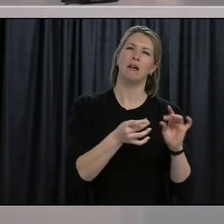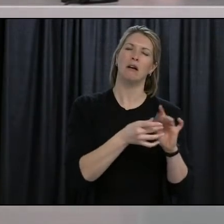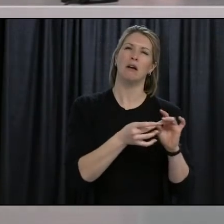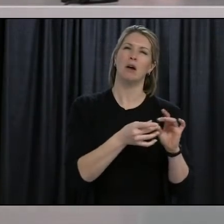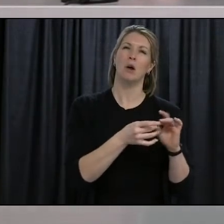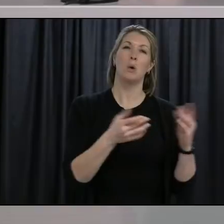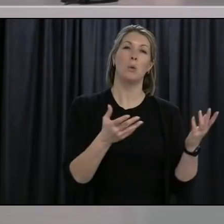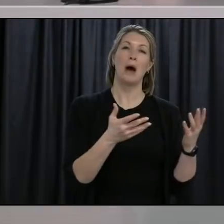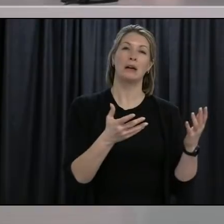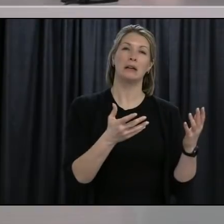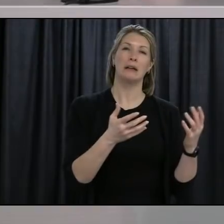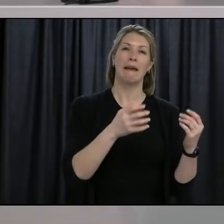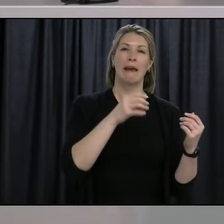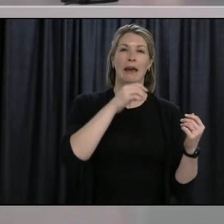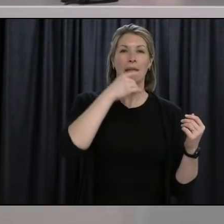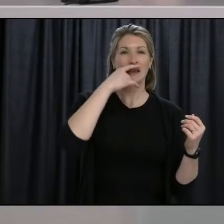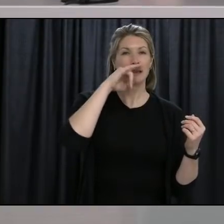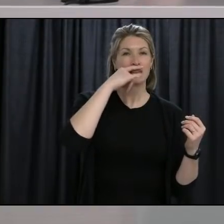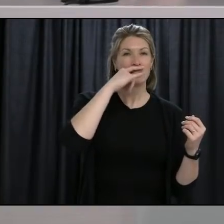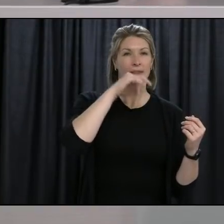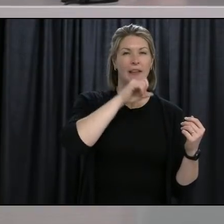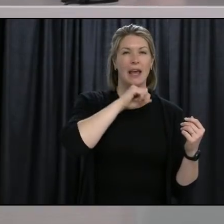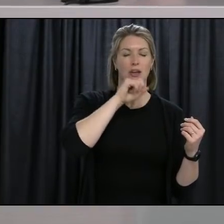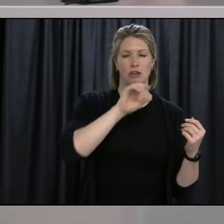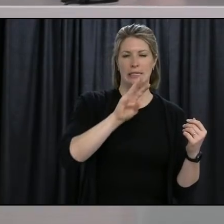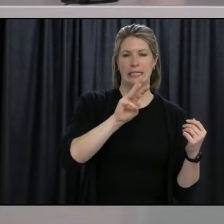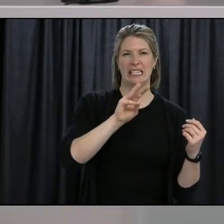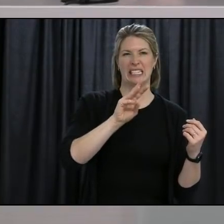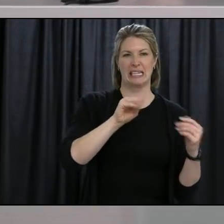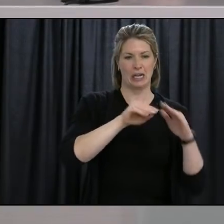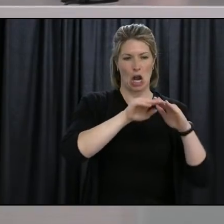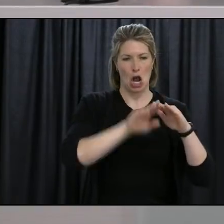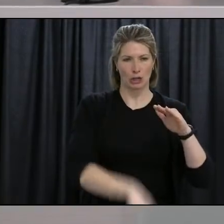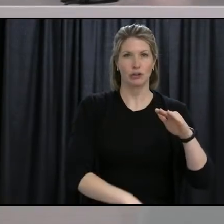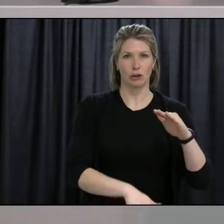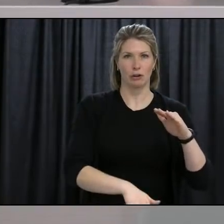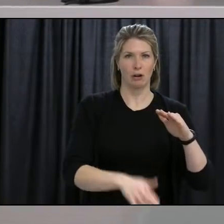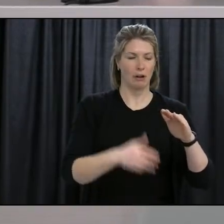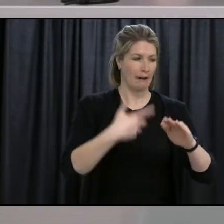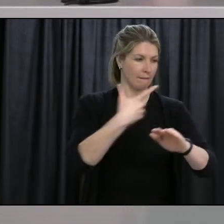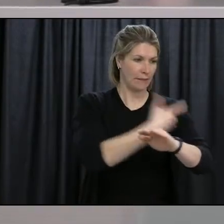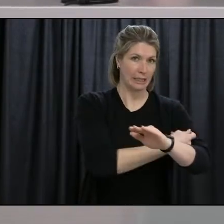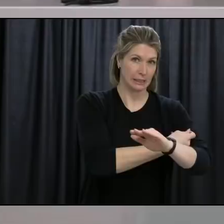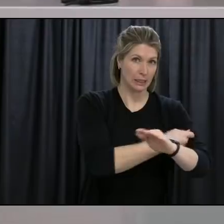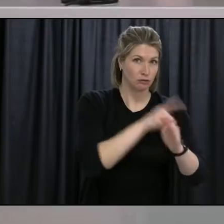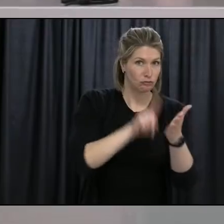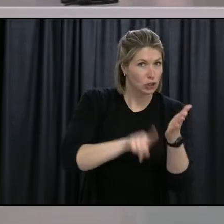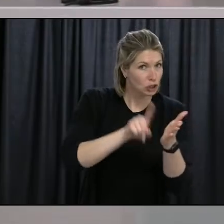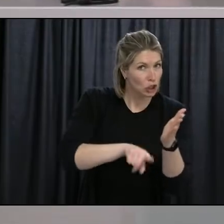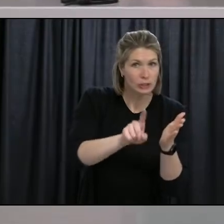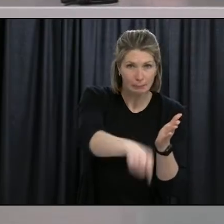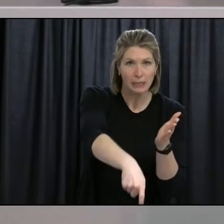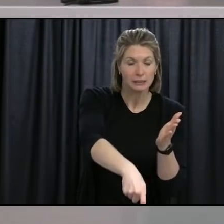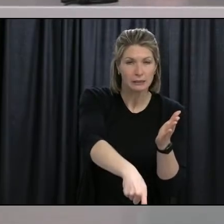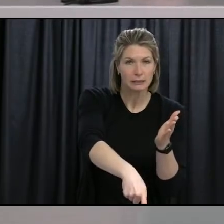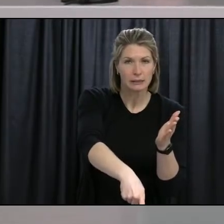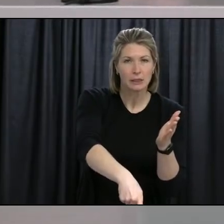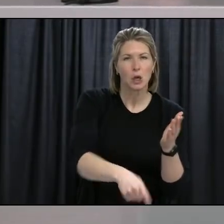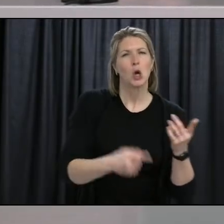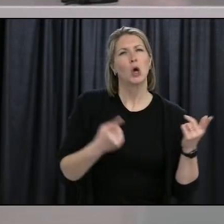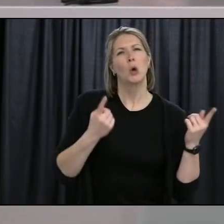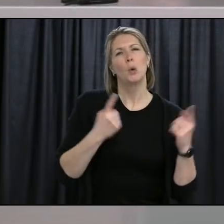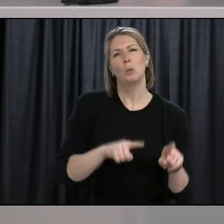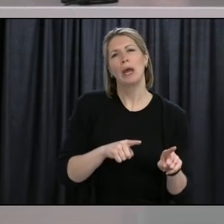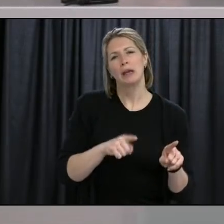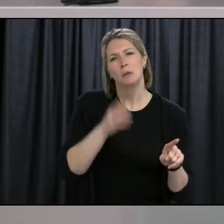to children under 16 being vaccinated. When do you expect to have more information on the under 16